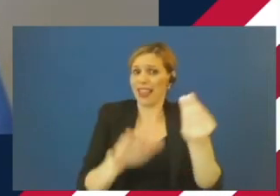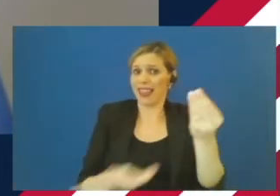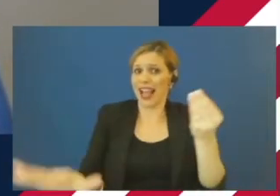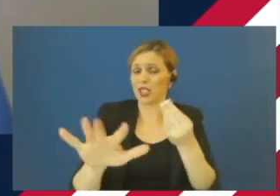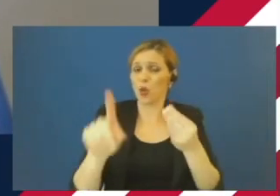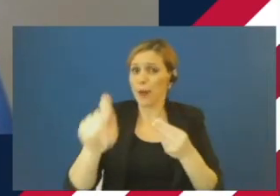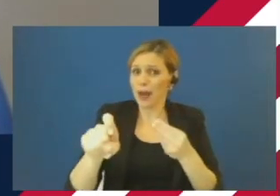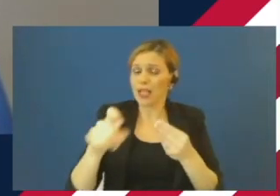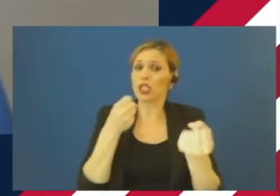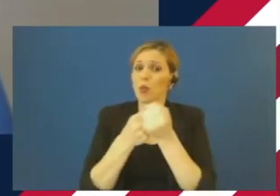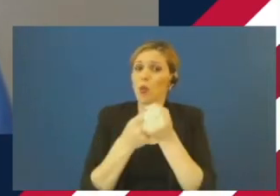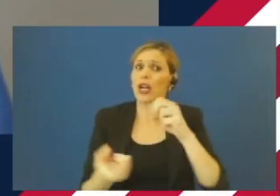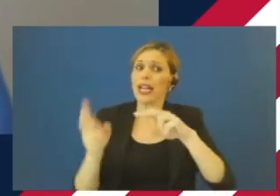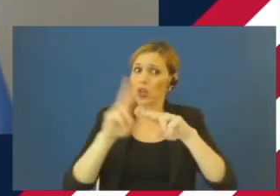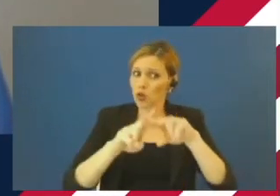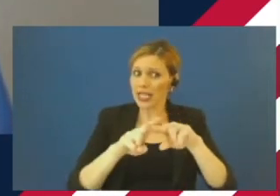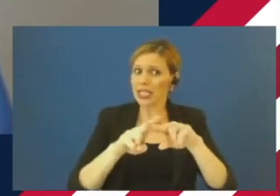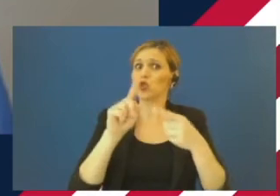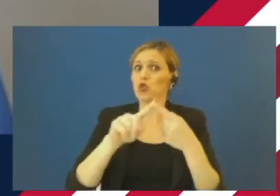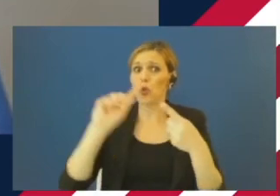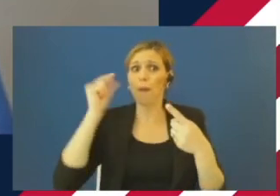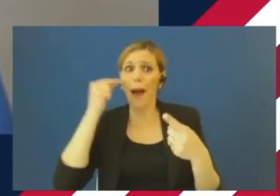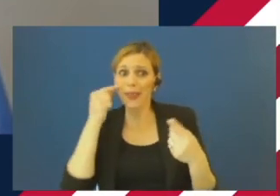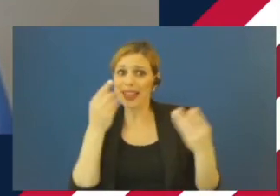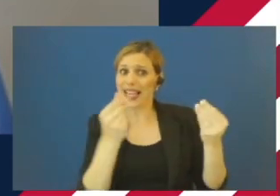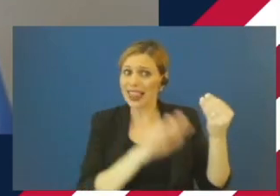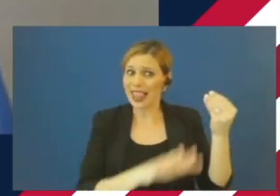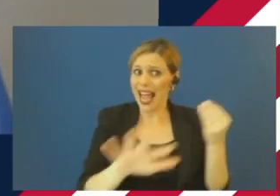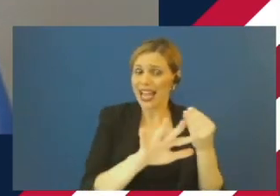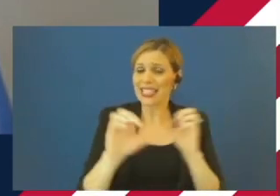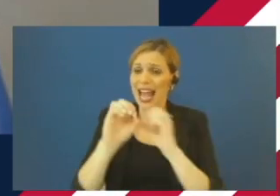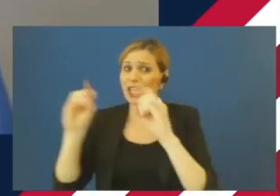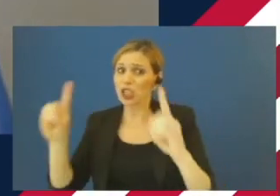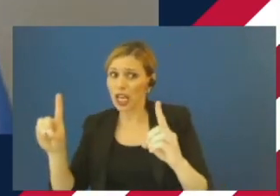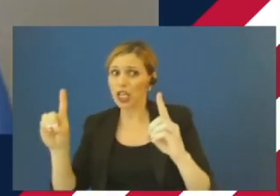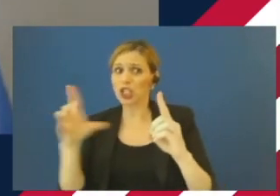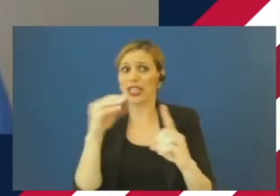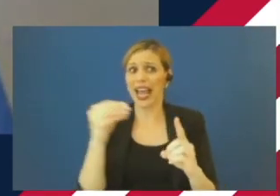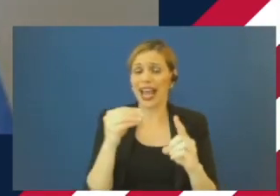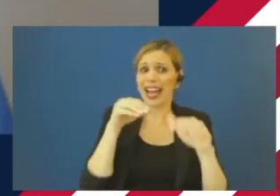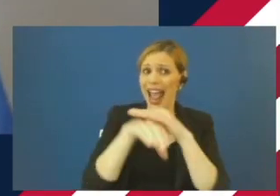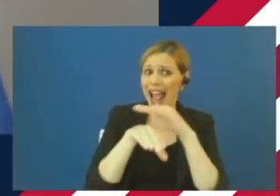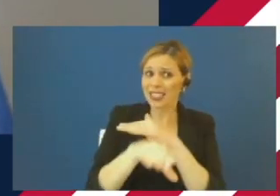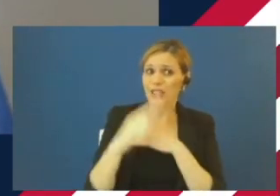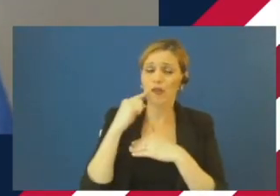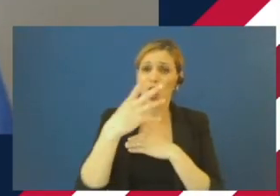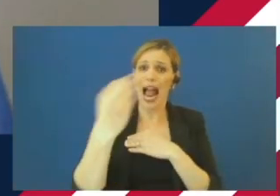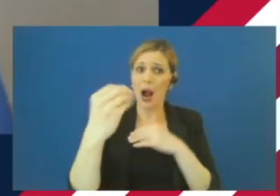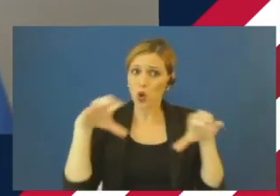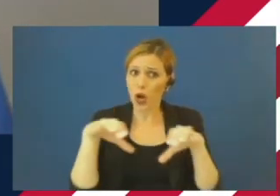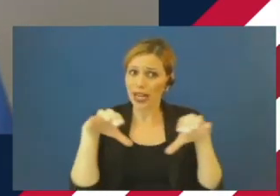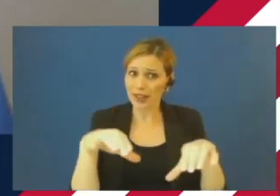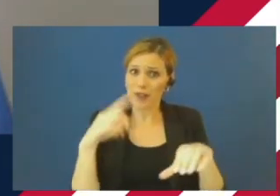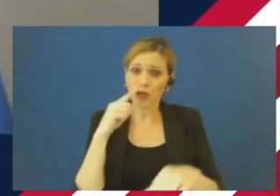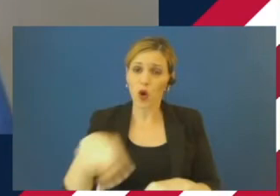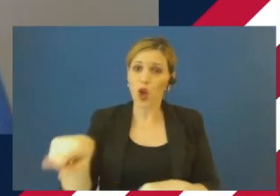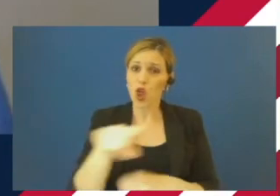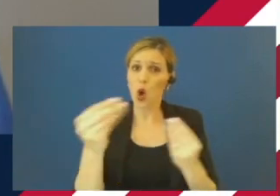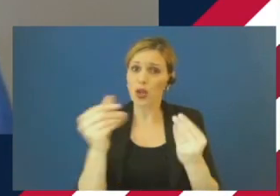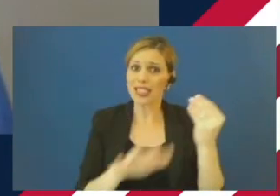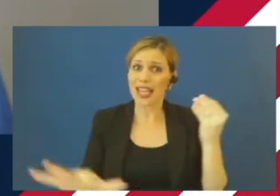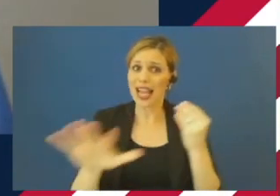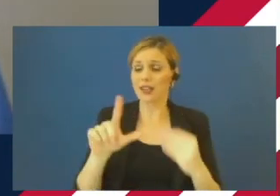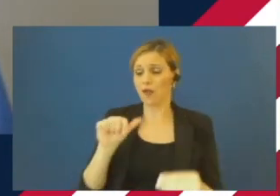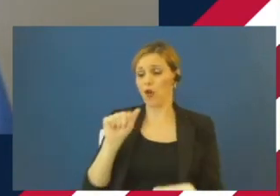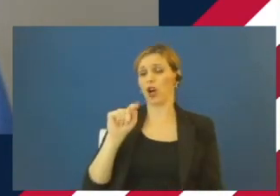lands, outdoor experiences, and education for underrepresented communities. We support opportunities for Latino small businesses